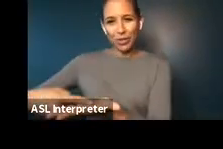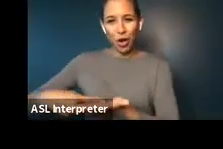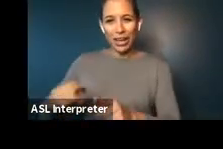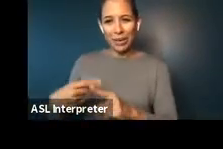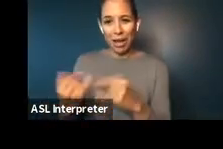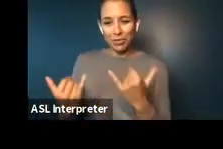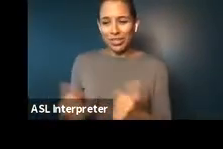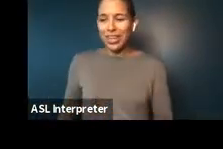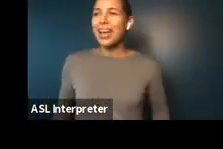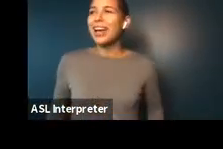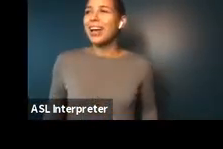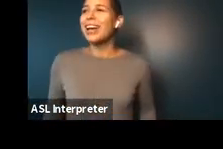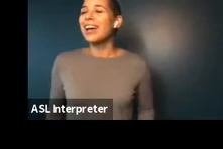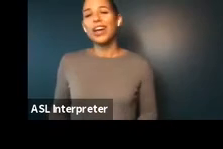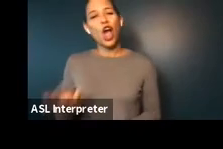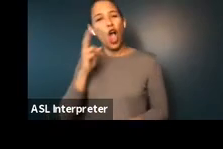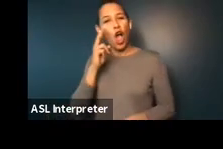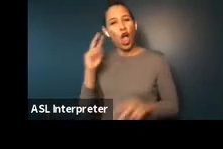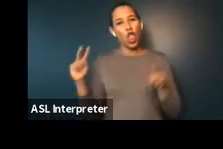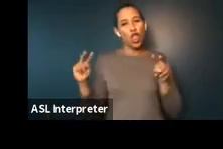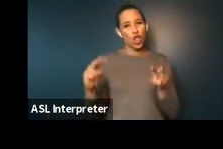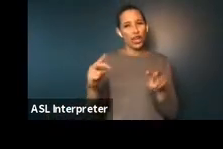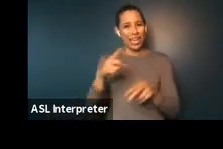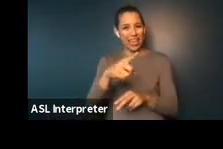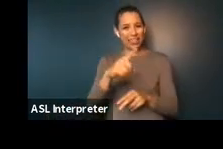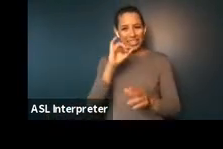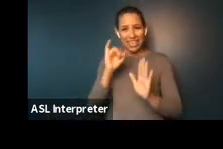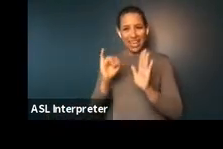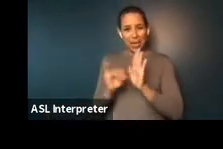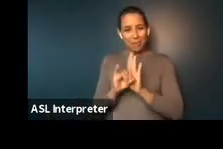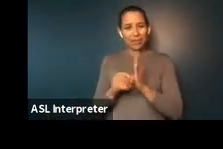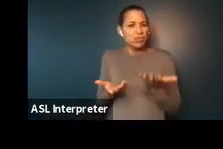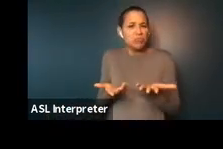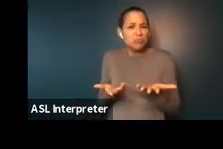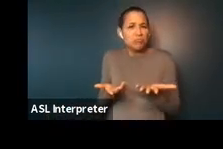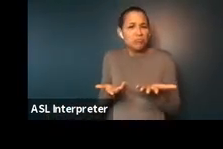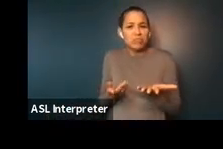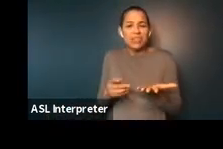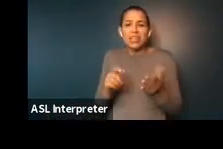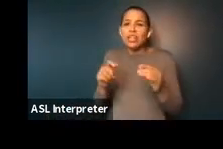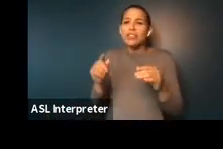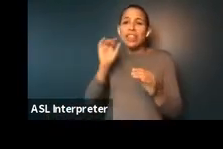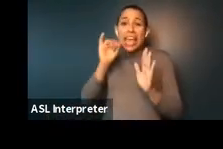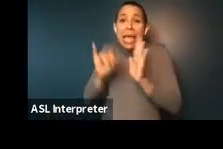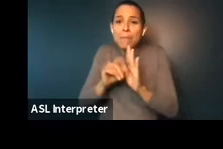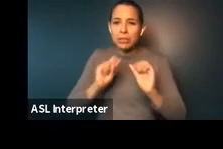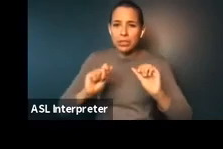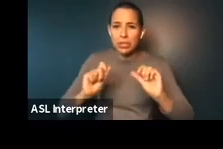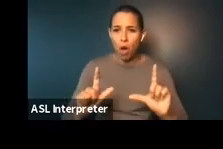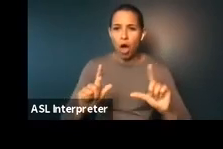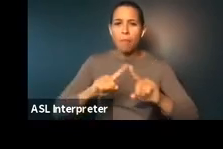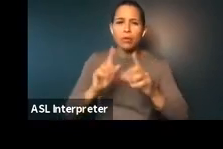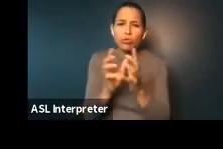looking at this image, it's like, there's almost, there's very little image, but there are so many signifiers and